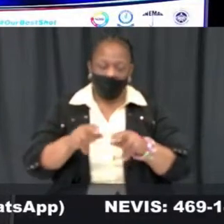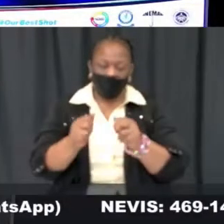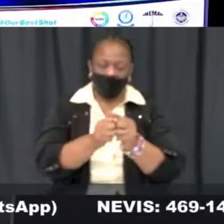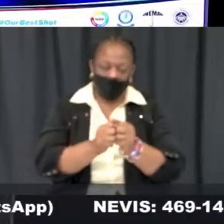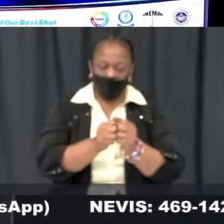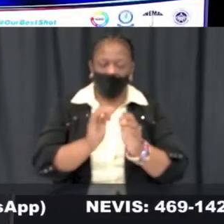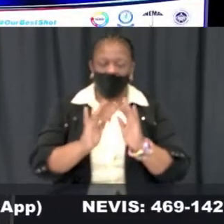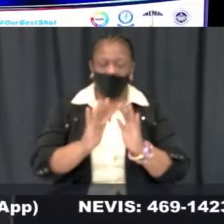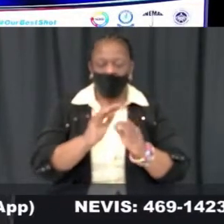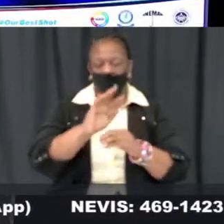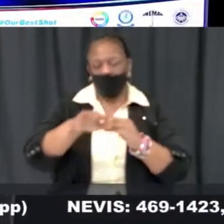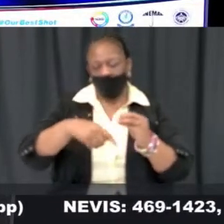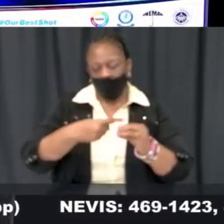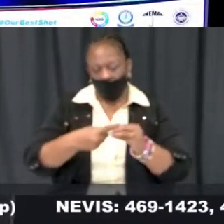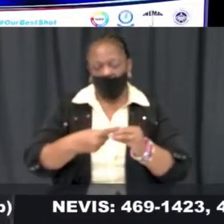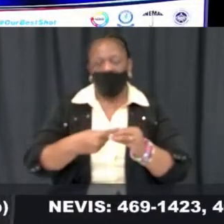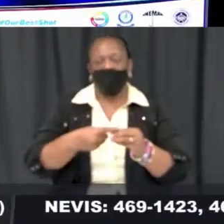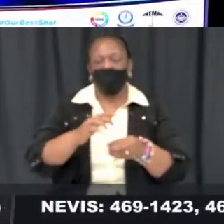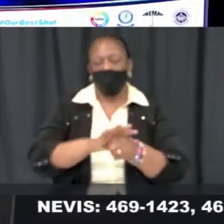As I reflect,